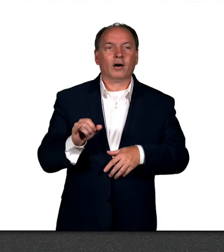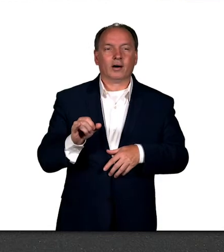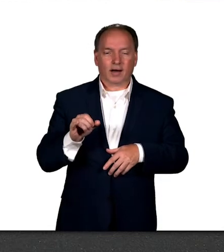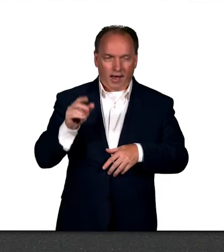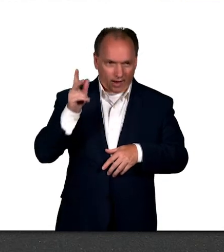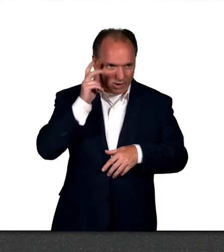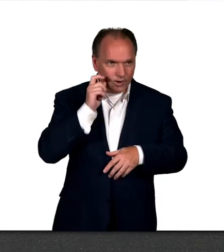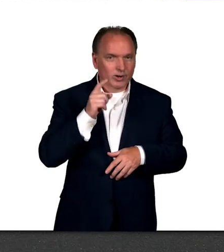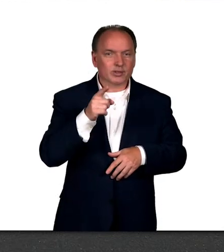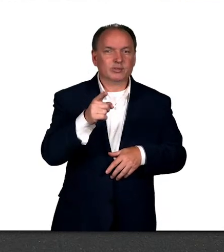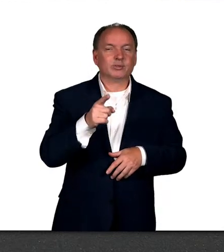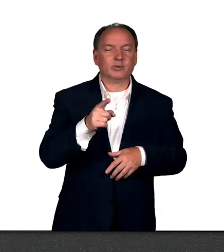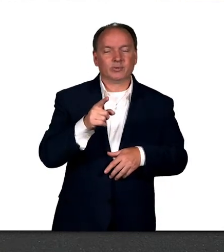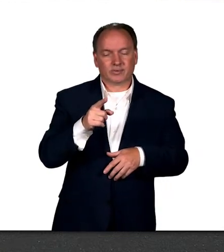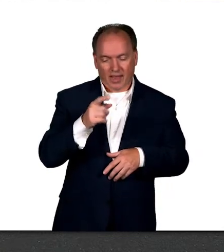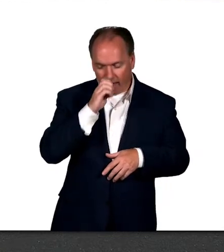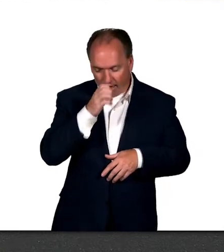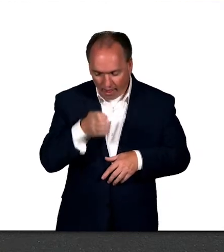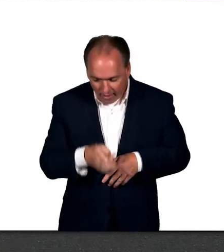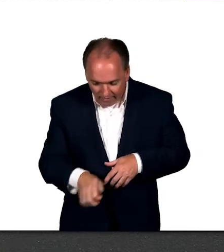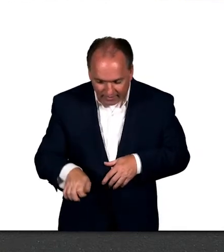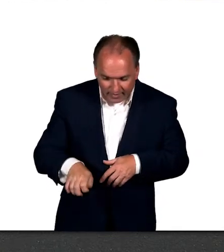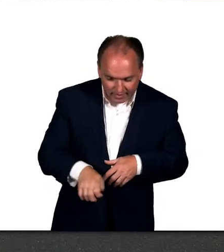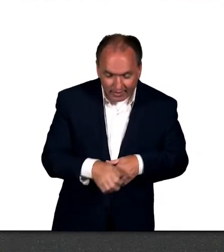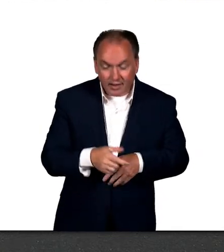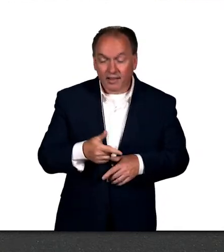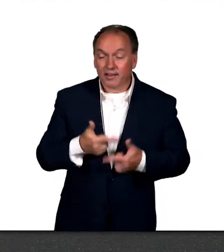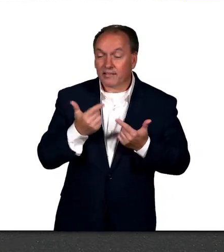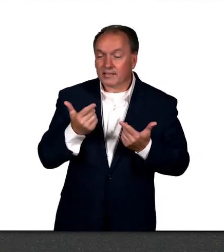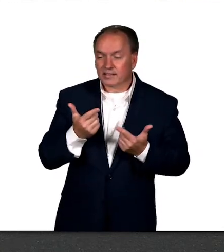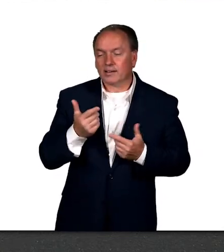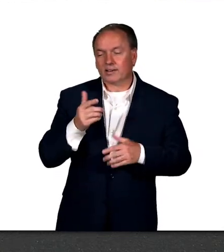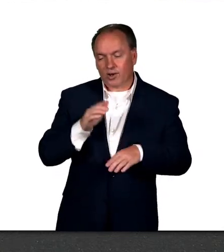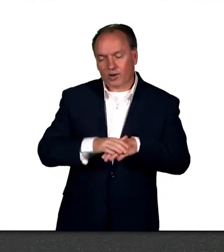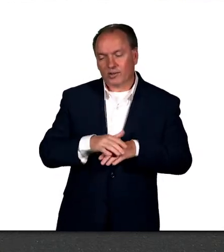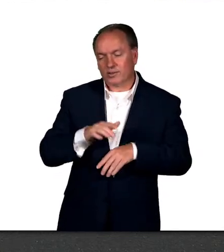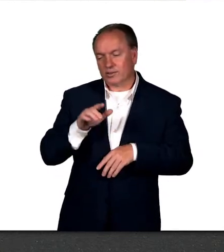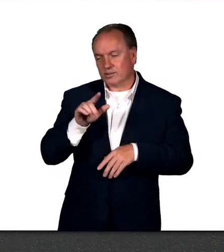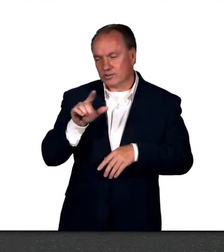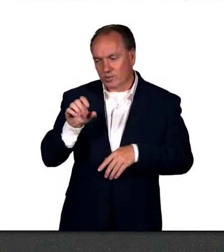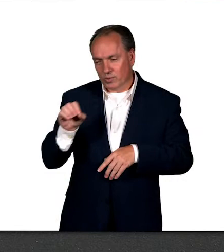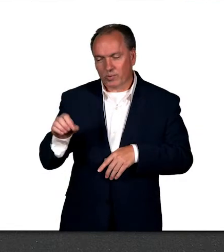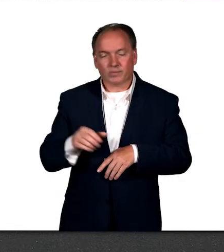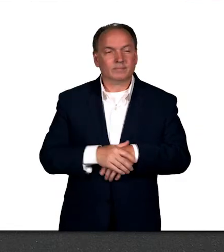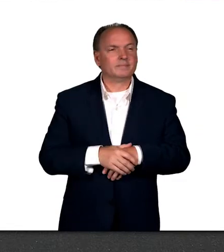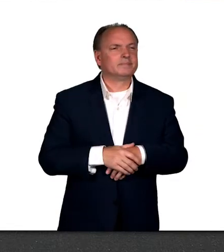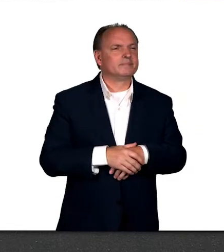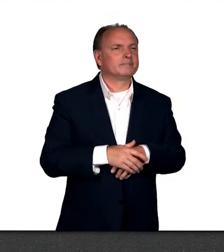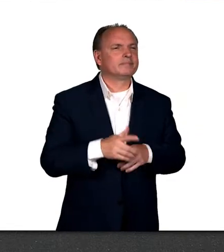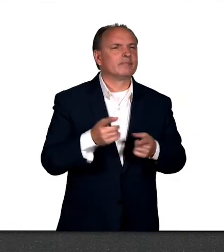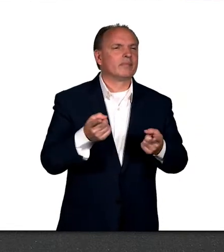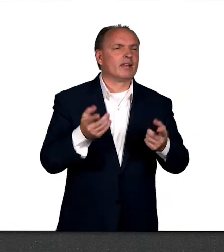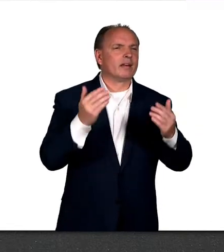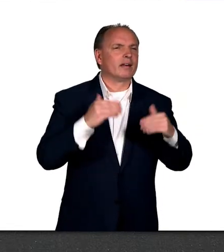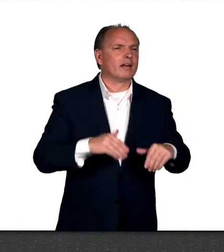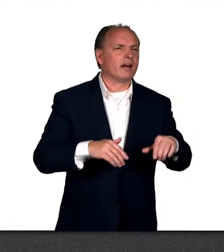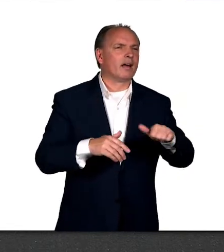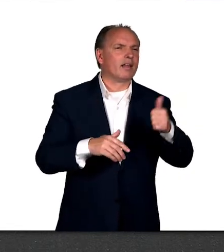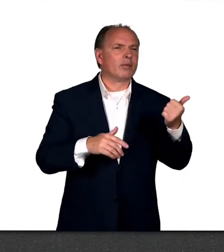Ah, I heard you. The elephant lives in the zoo. Good for you. Let me pick another one.